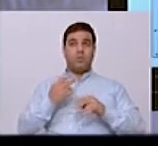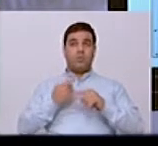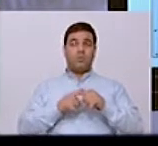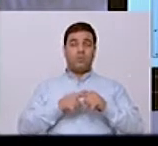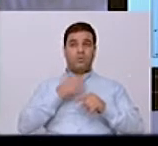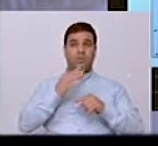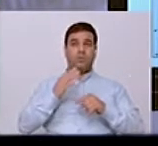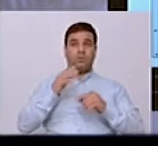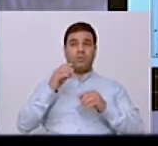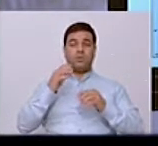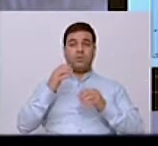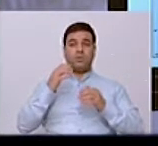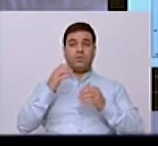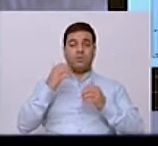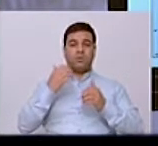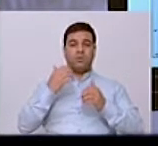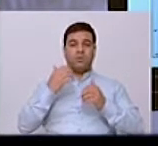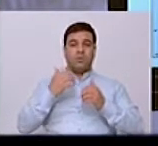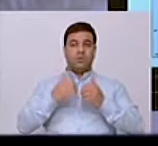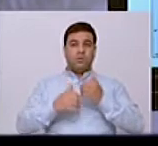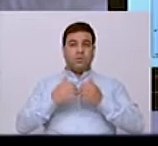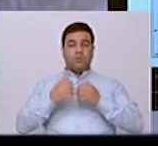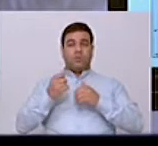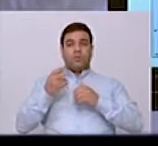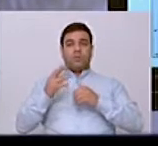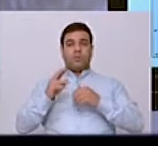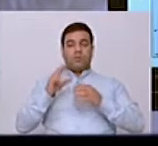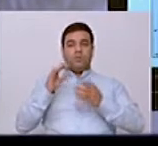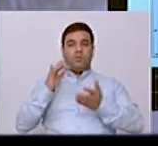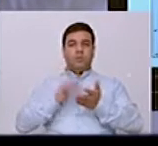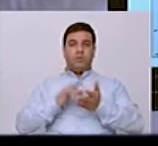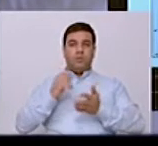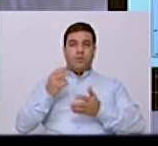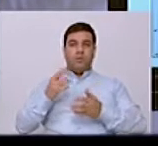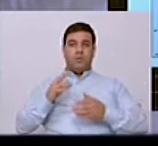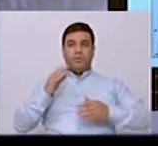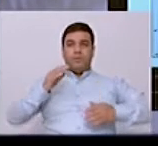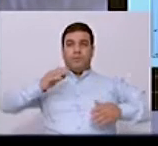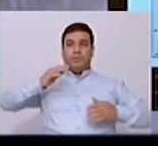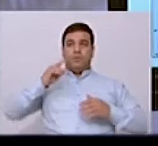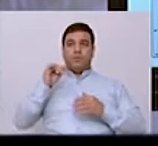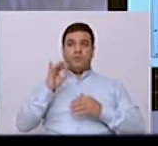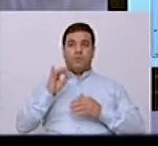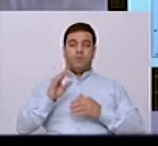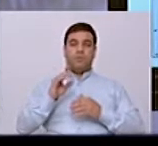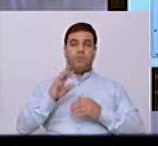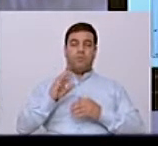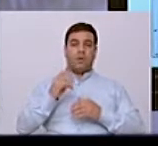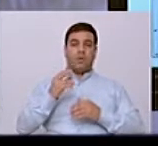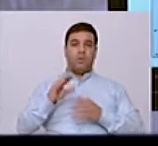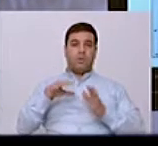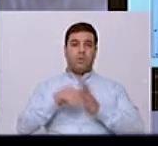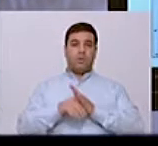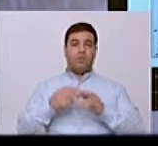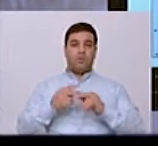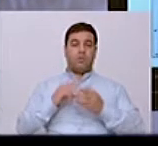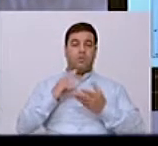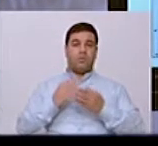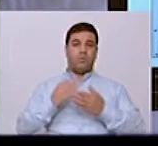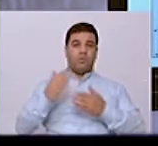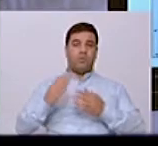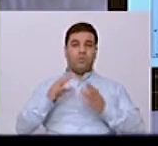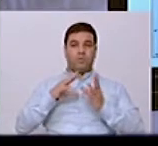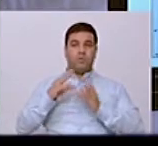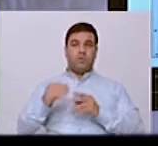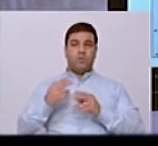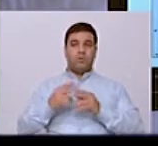bular Markaziy Osiyo va Kavkaz davlatlari hamda Mongoliya kiradi. Demak, bu davlatlar o'tish iqtisodiyotidagi